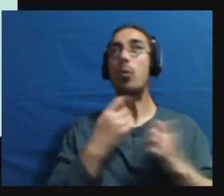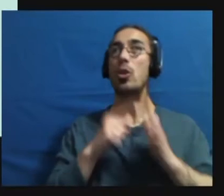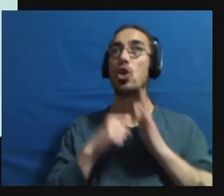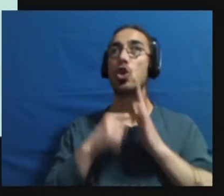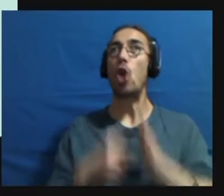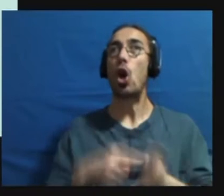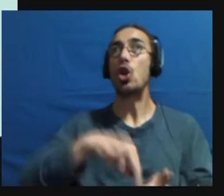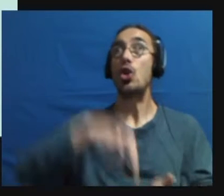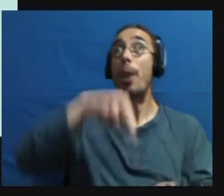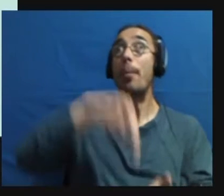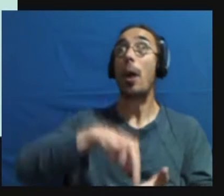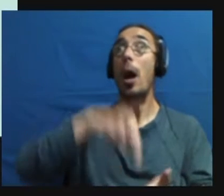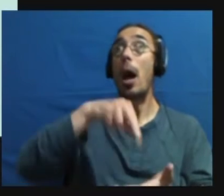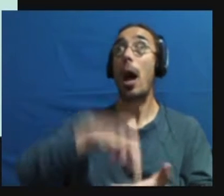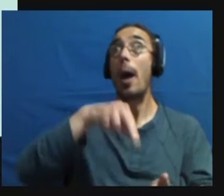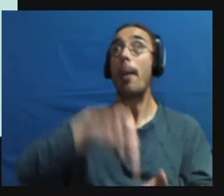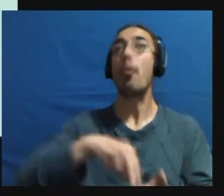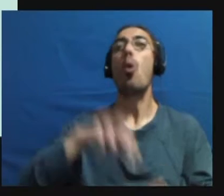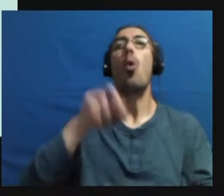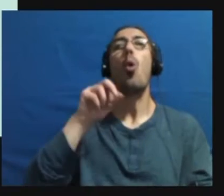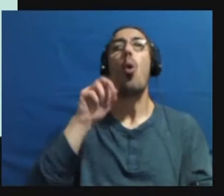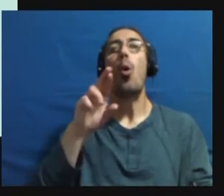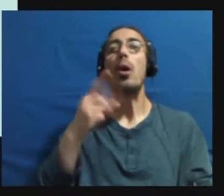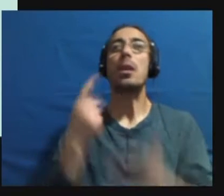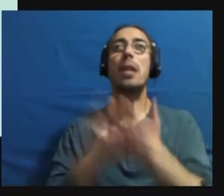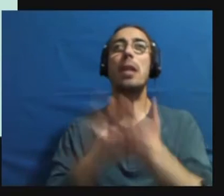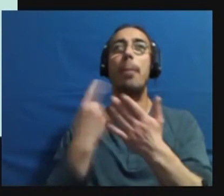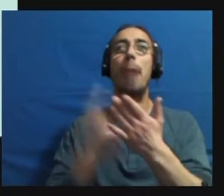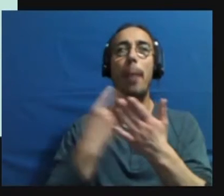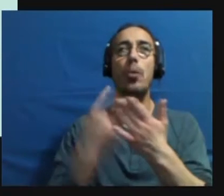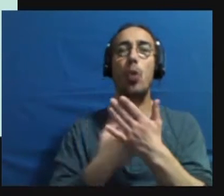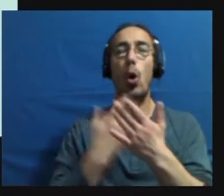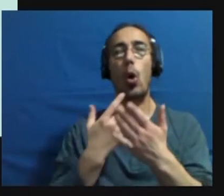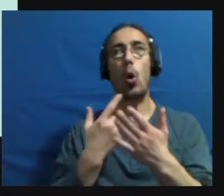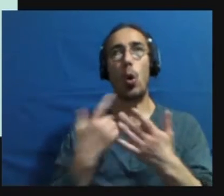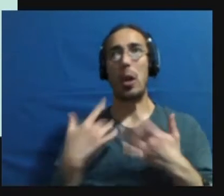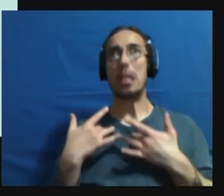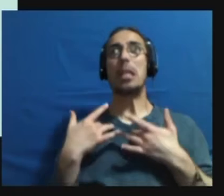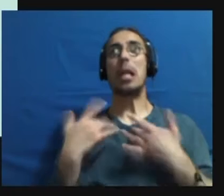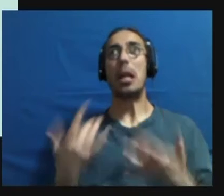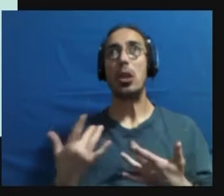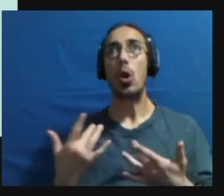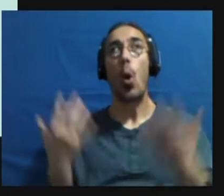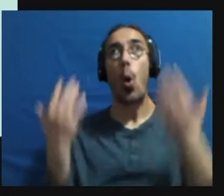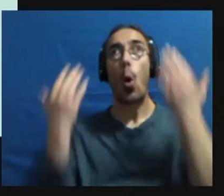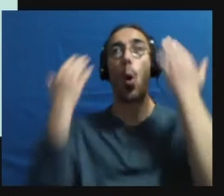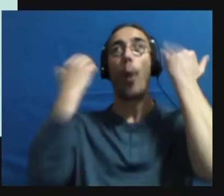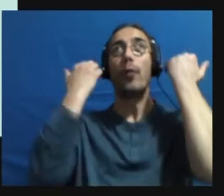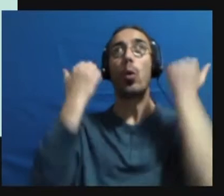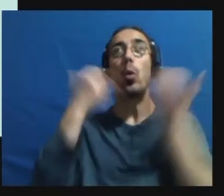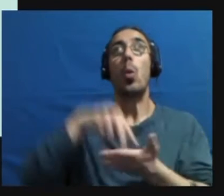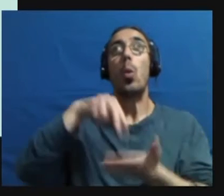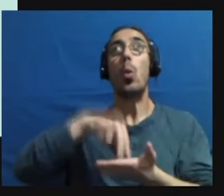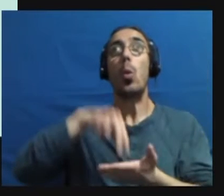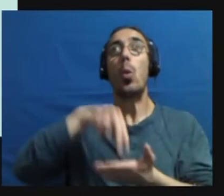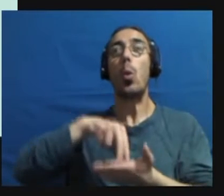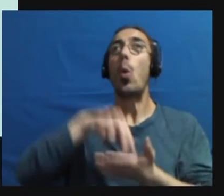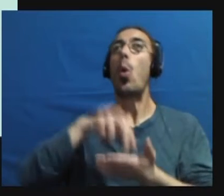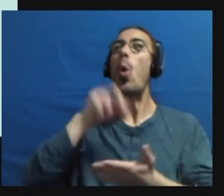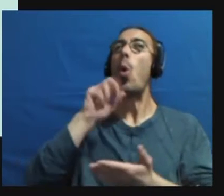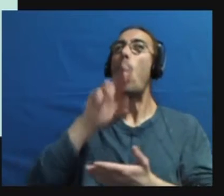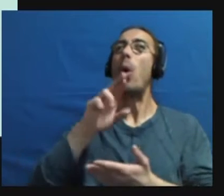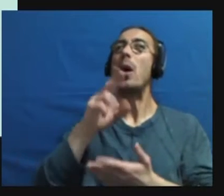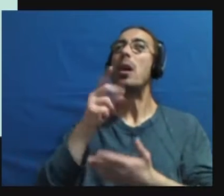might be overwhelmed by our sensory environment and begin stimming in order to kind of release